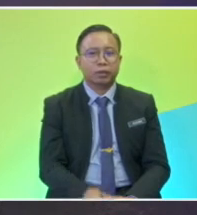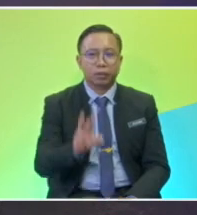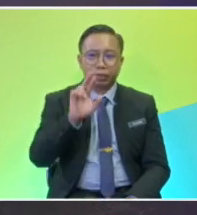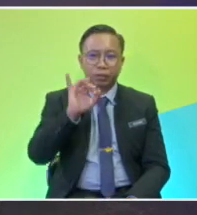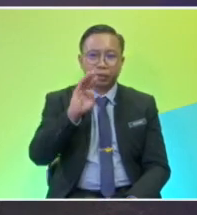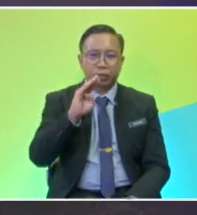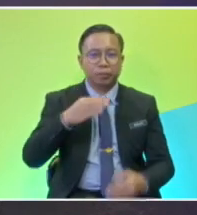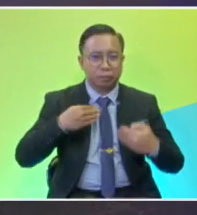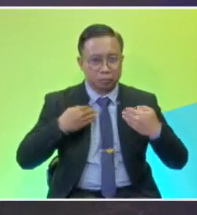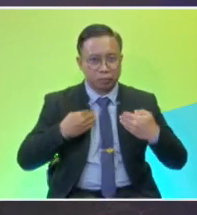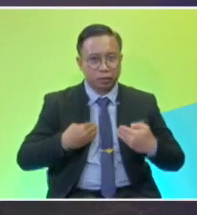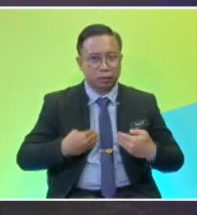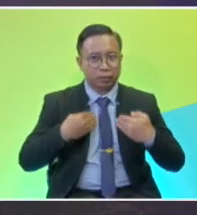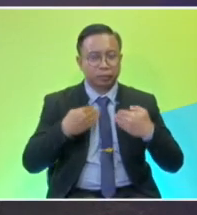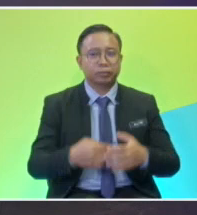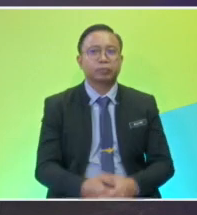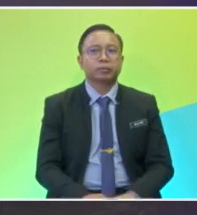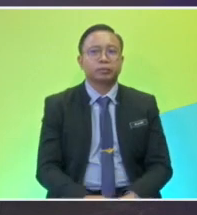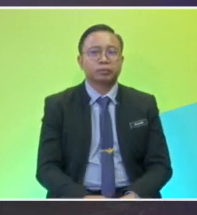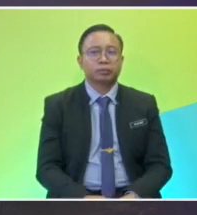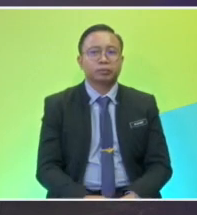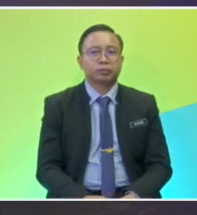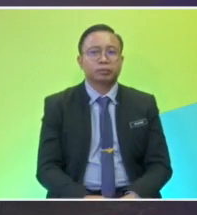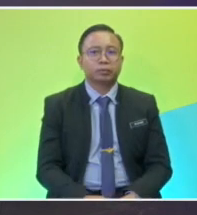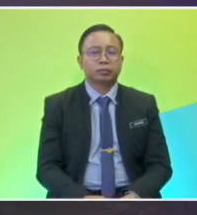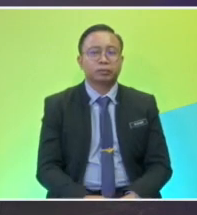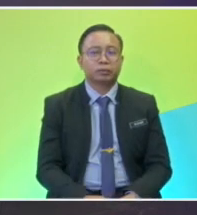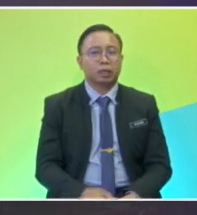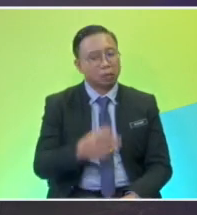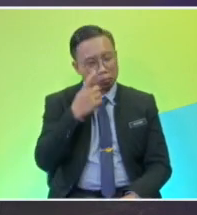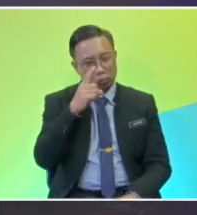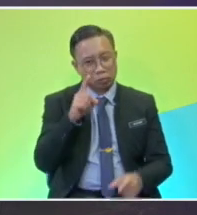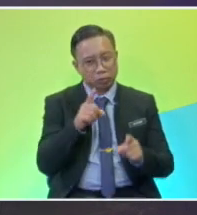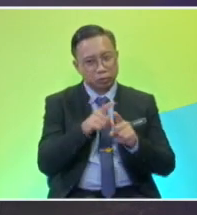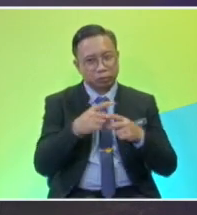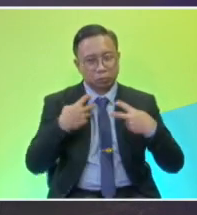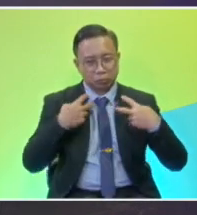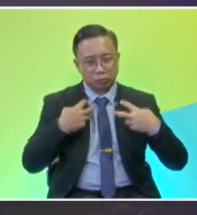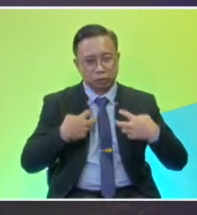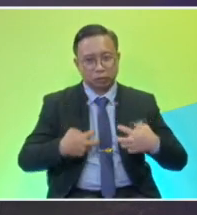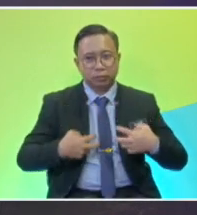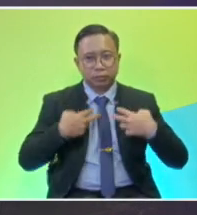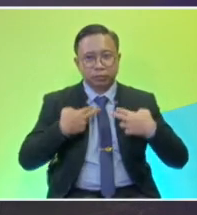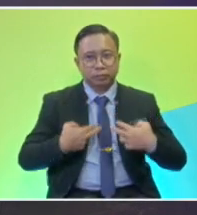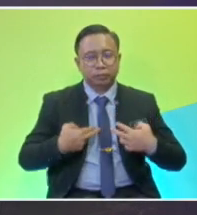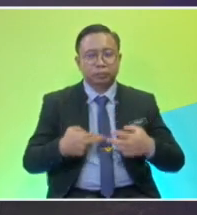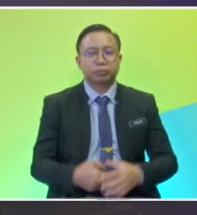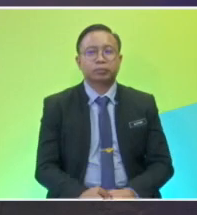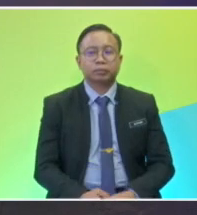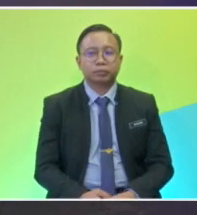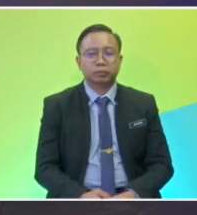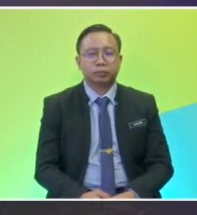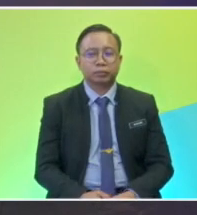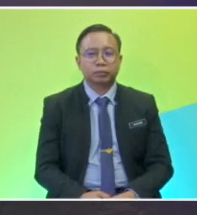rib. Easier to remember rib because it looks like a cage, you know? Exactly. So it looks like a cage, easier to remember. So this is a